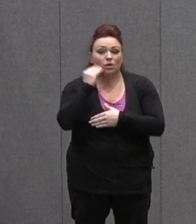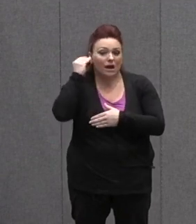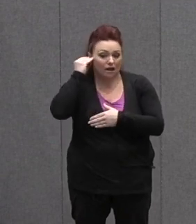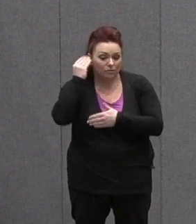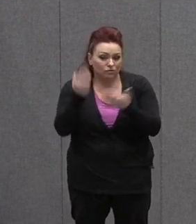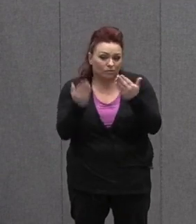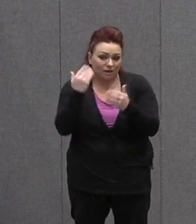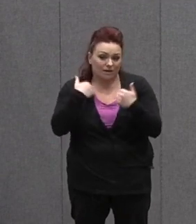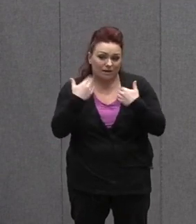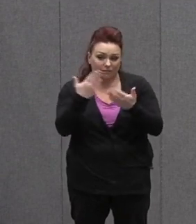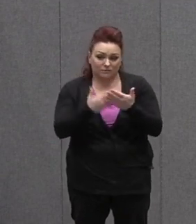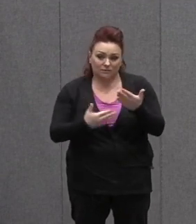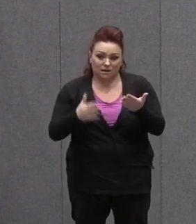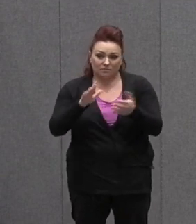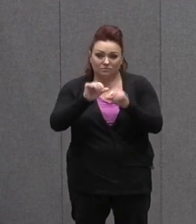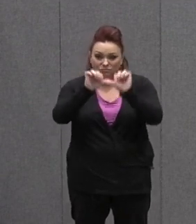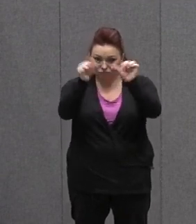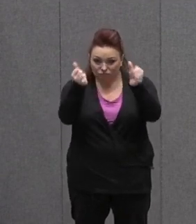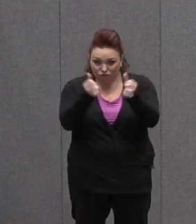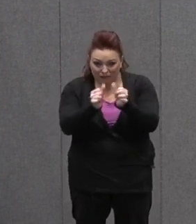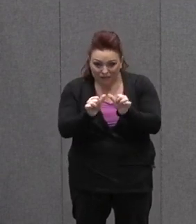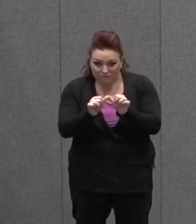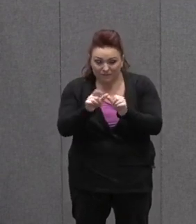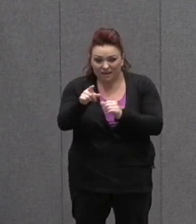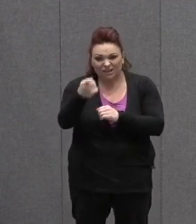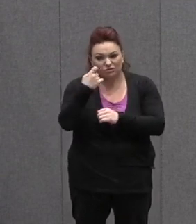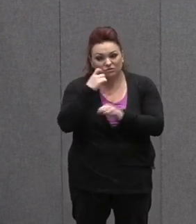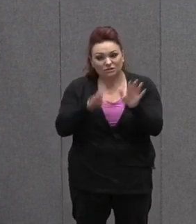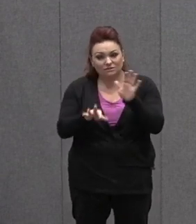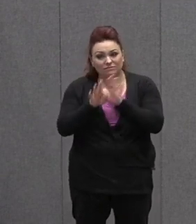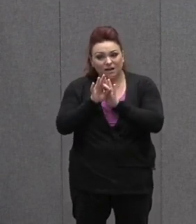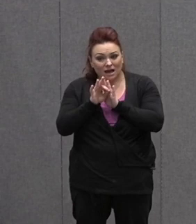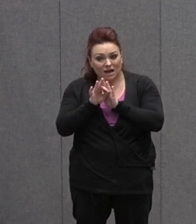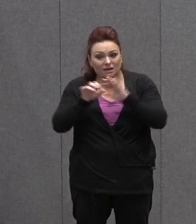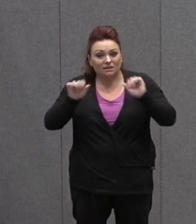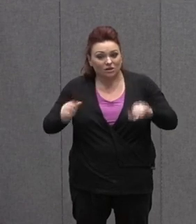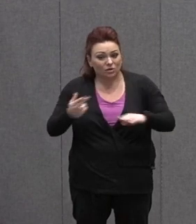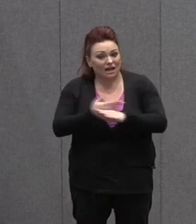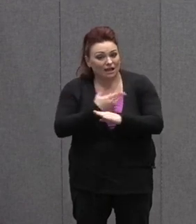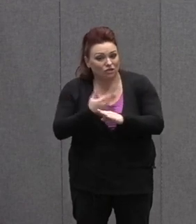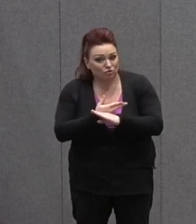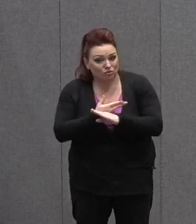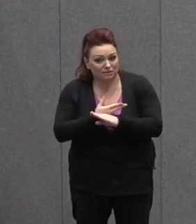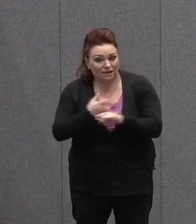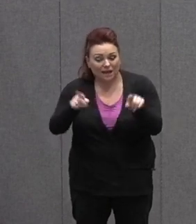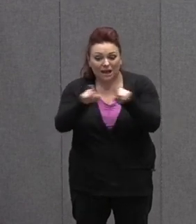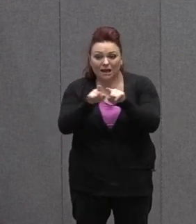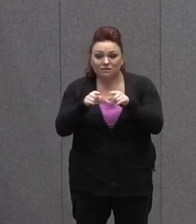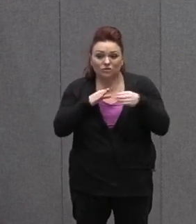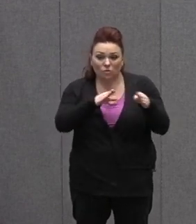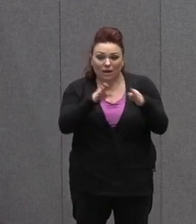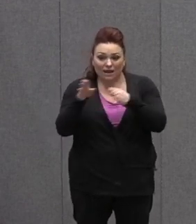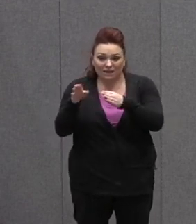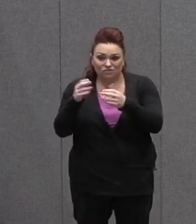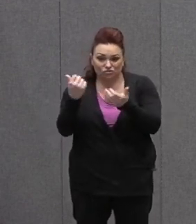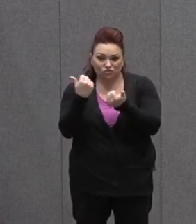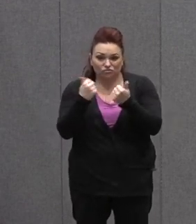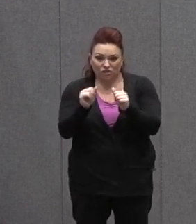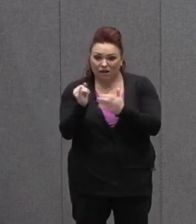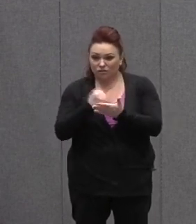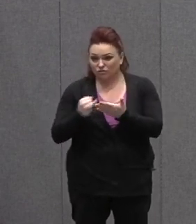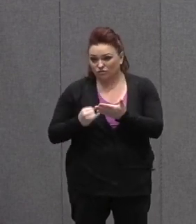house, you might have some special shapes that you just find and you can use them as ways to try to